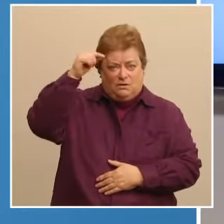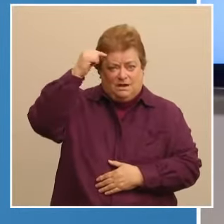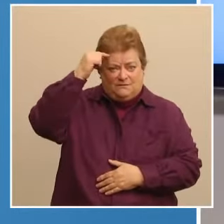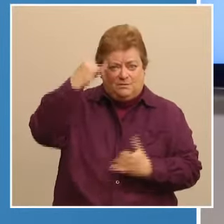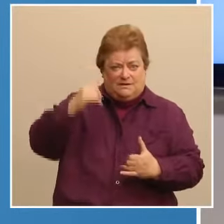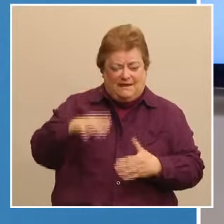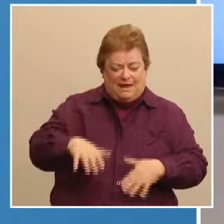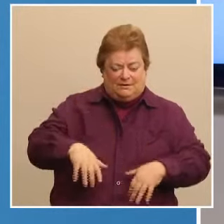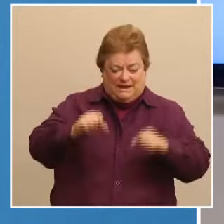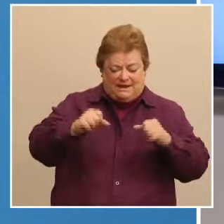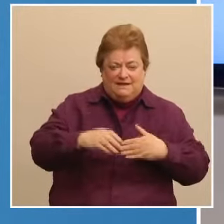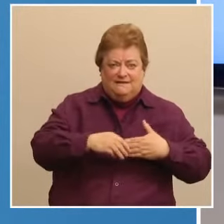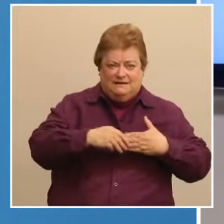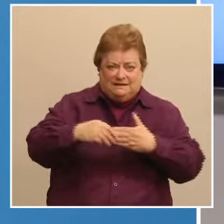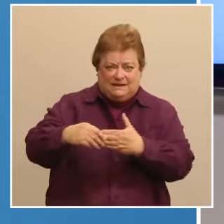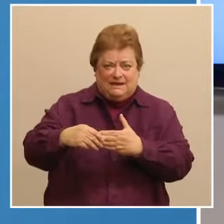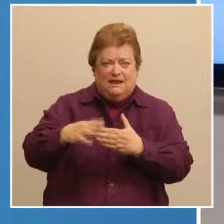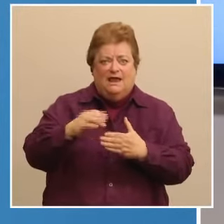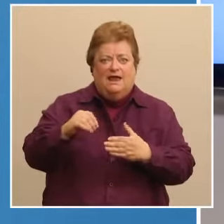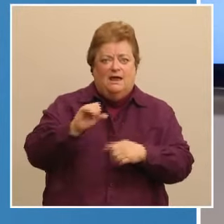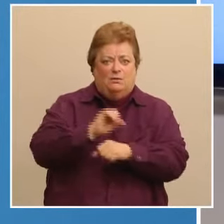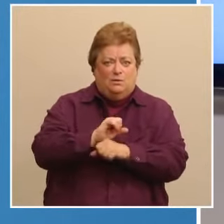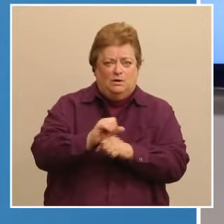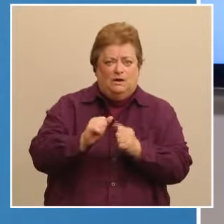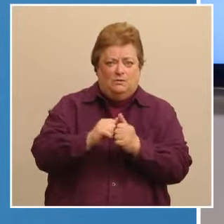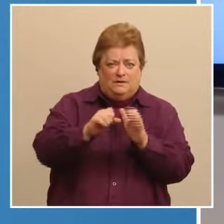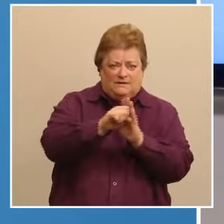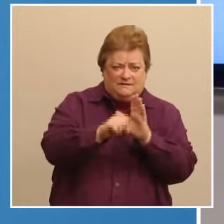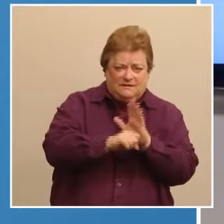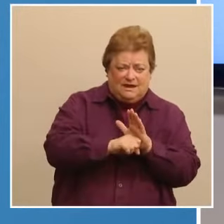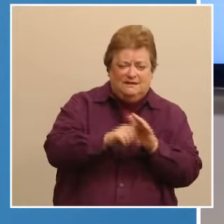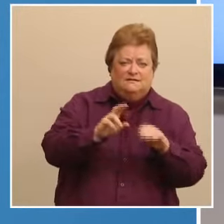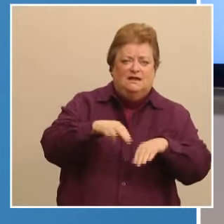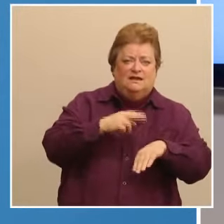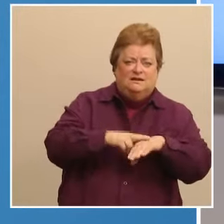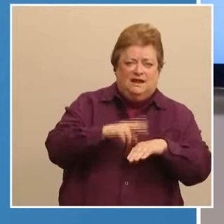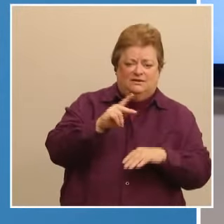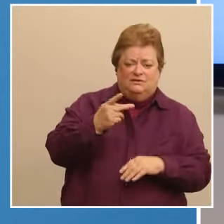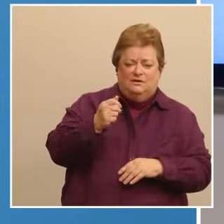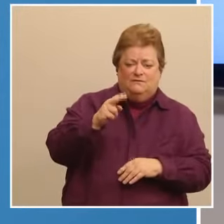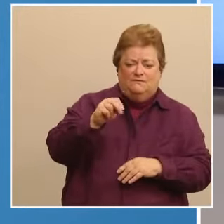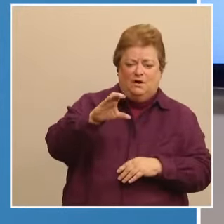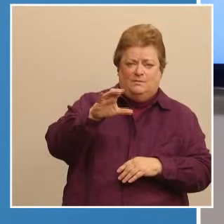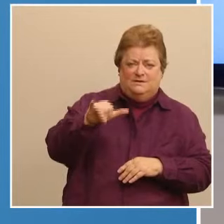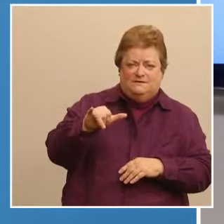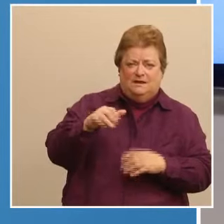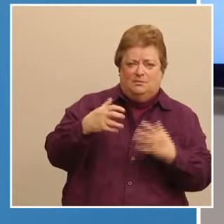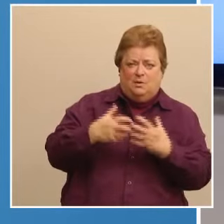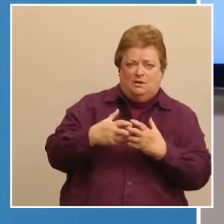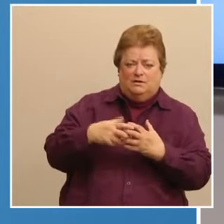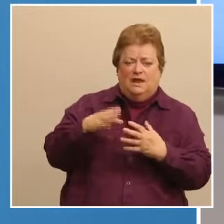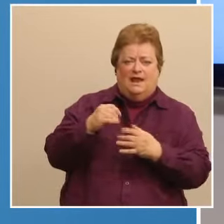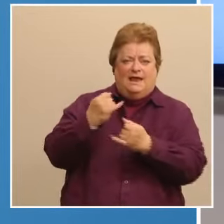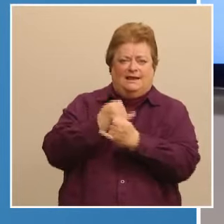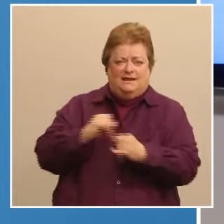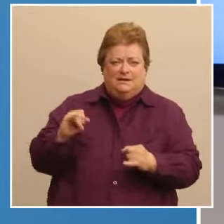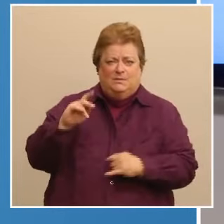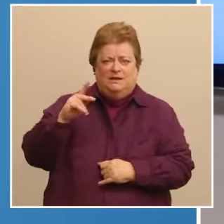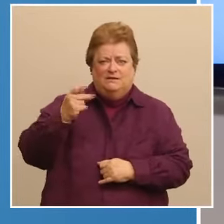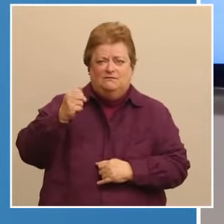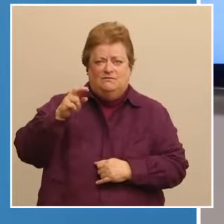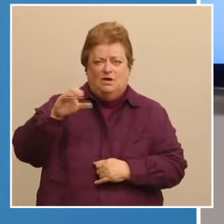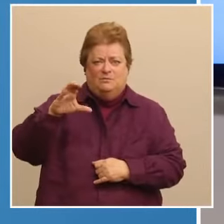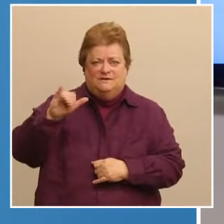the lead on this program and is collaborating with states, national pharmacy partners, and independent pharmacy